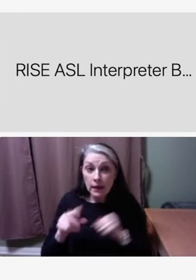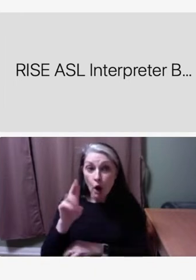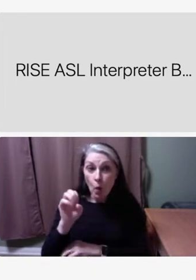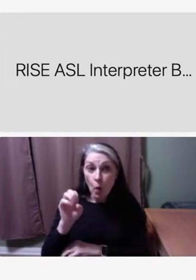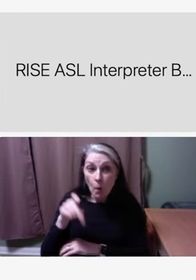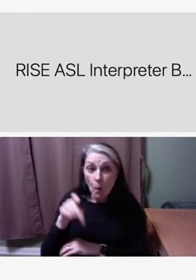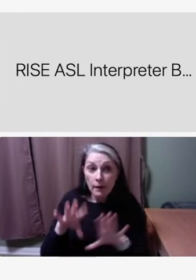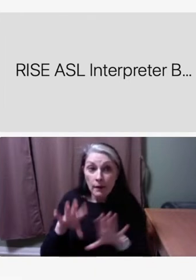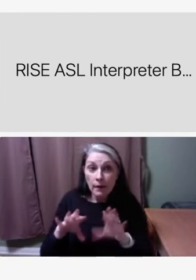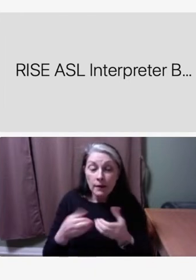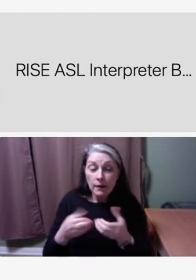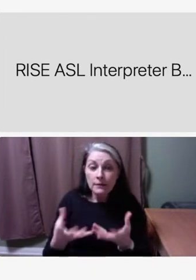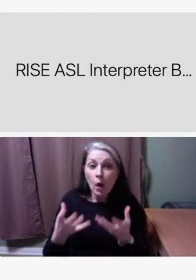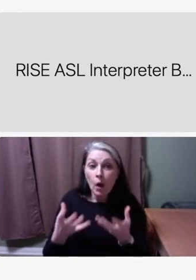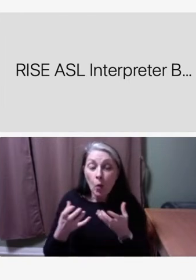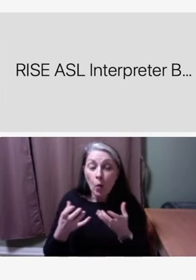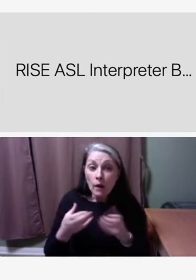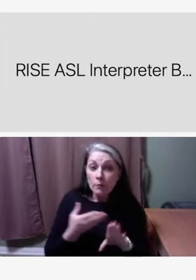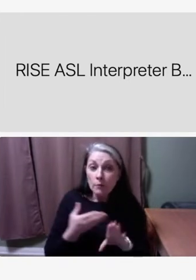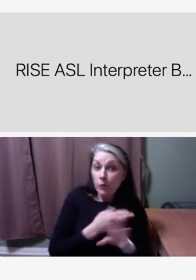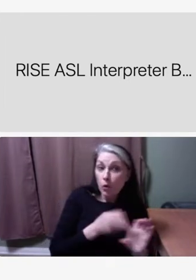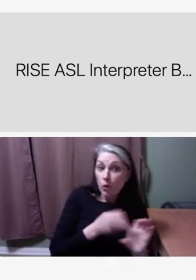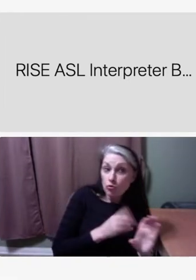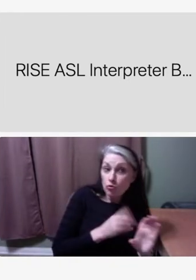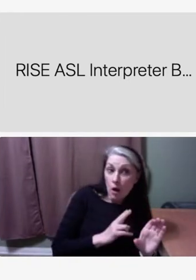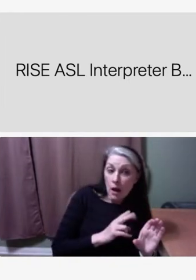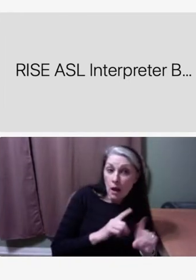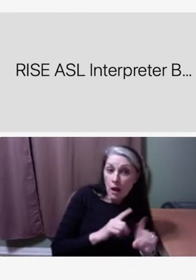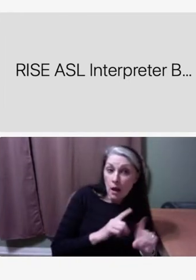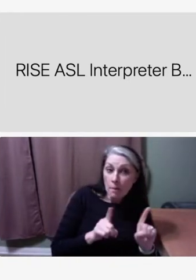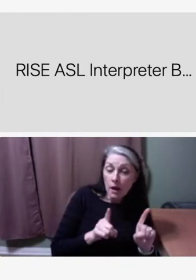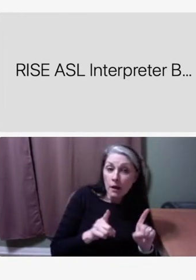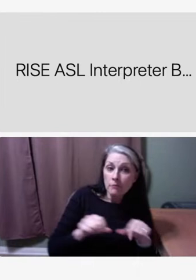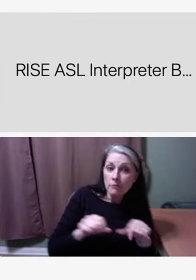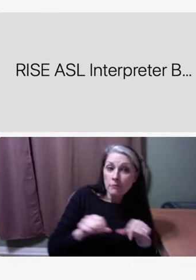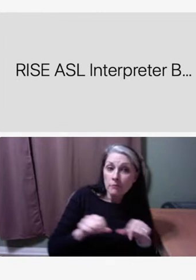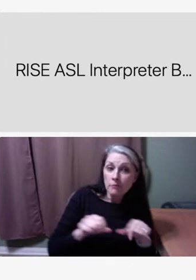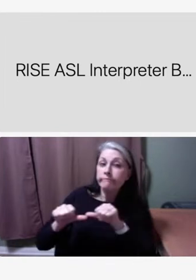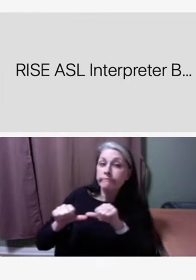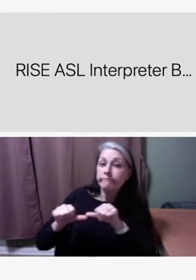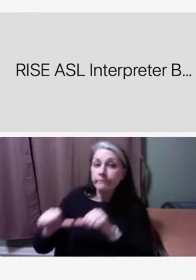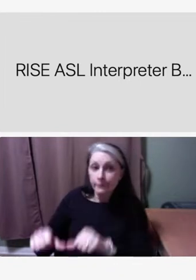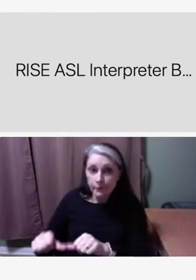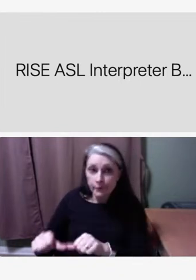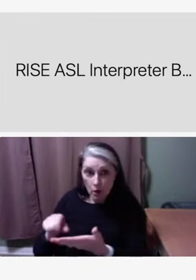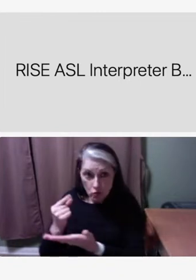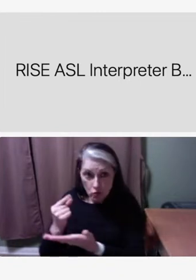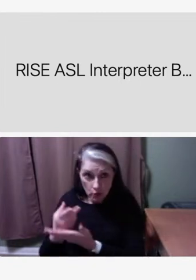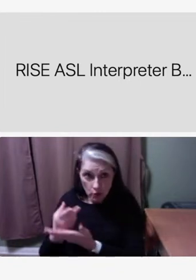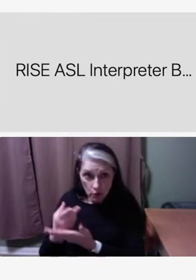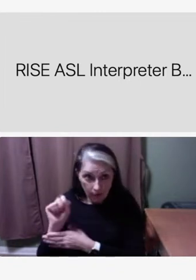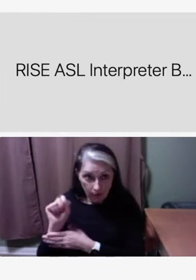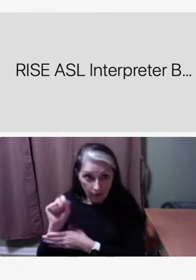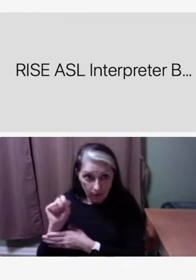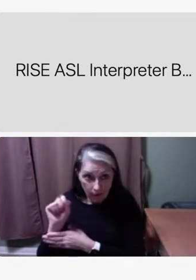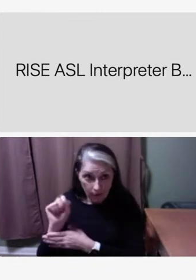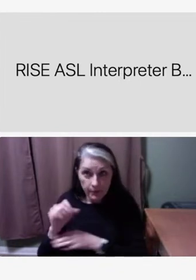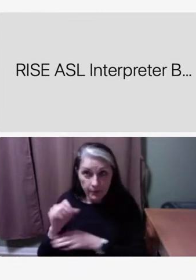out at one period point of time while they were at school. So it does really